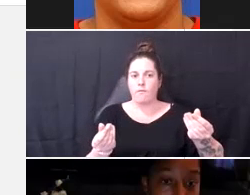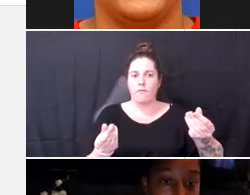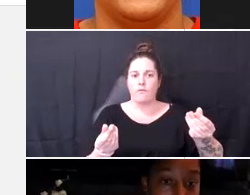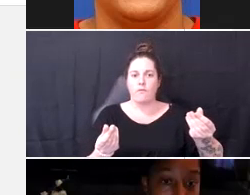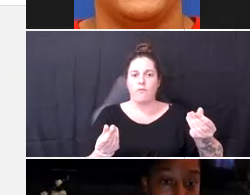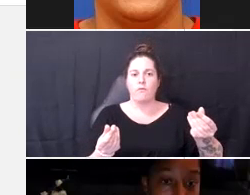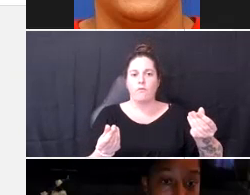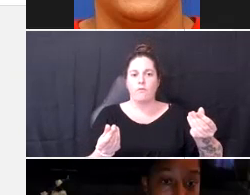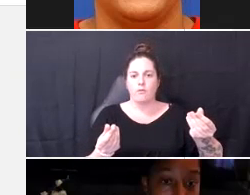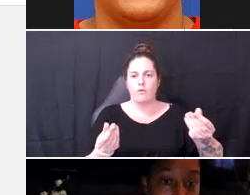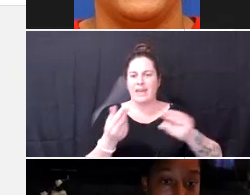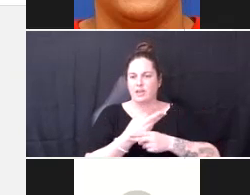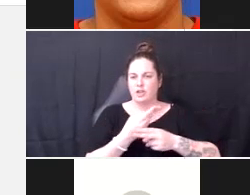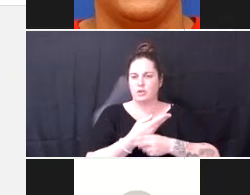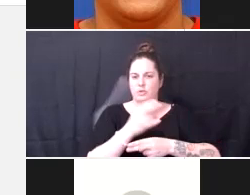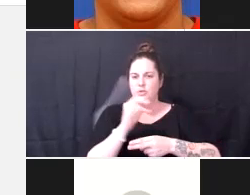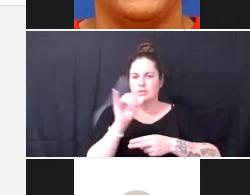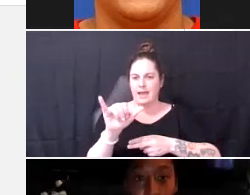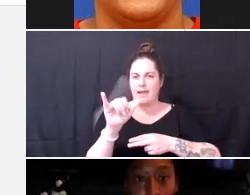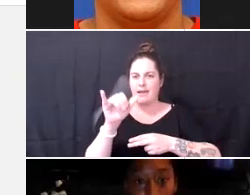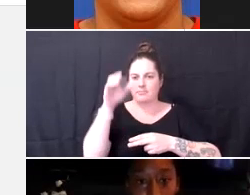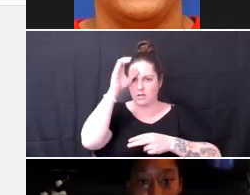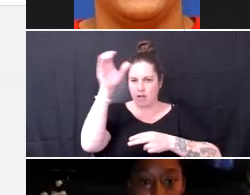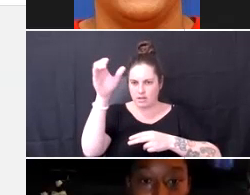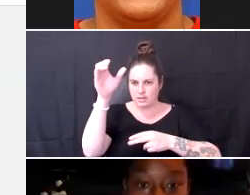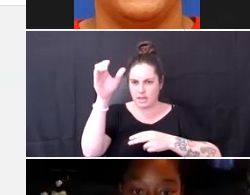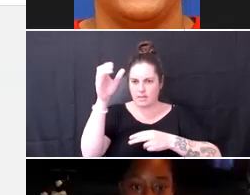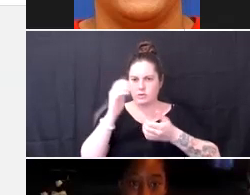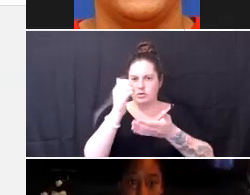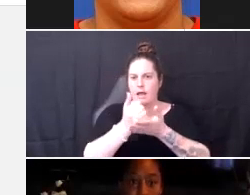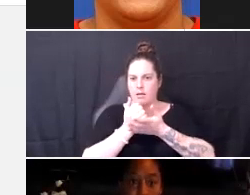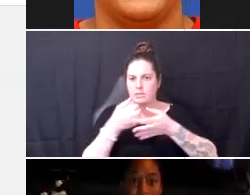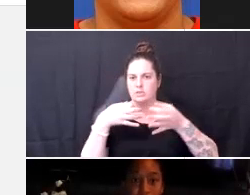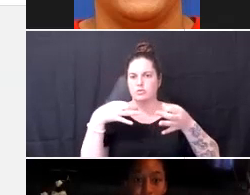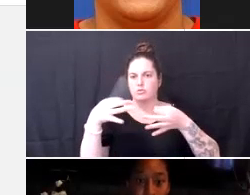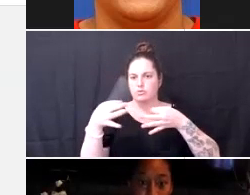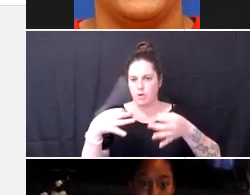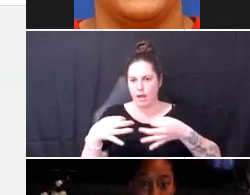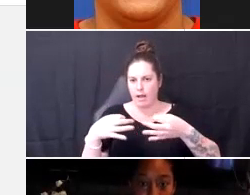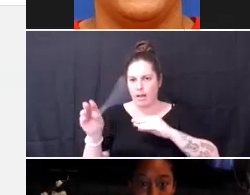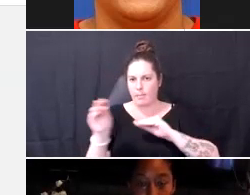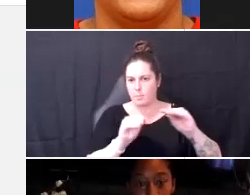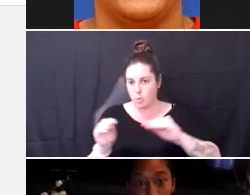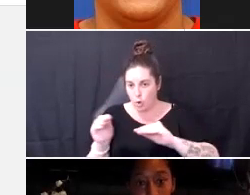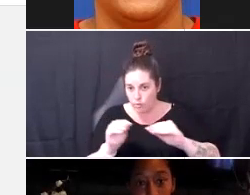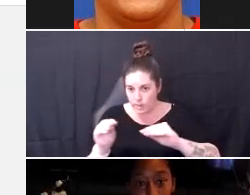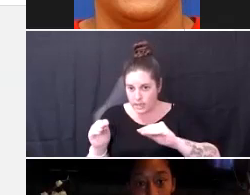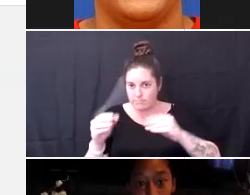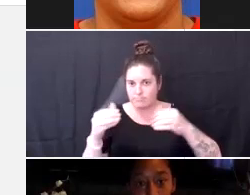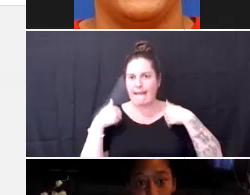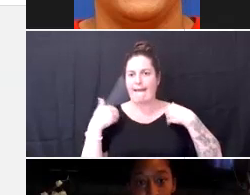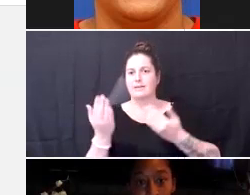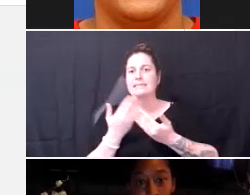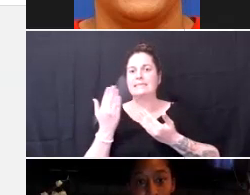utilize this constant acceleration to help us describe a moving object, we've got a real easy way to do